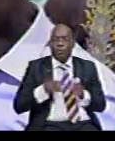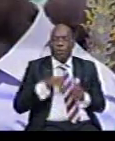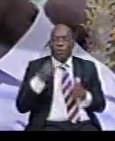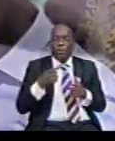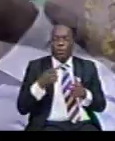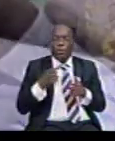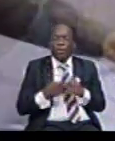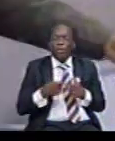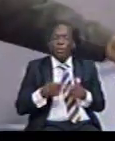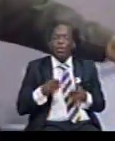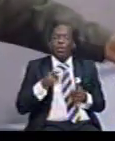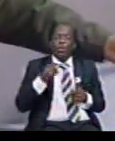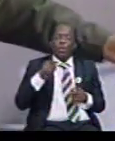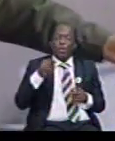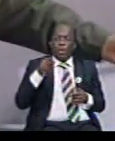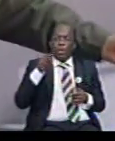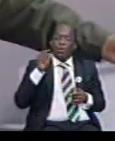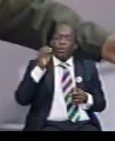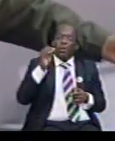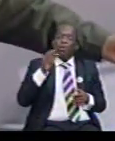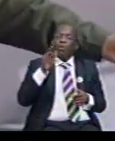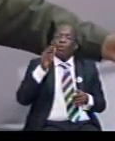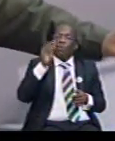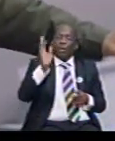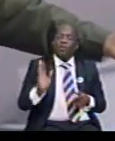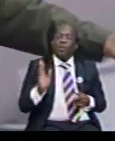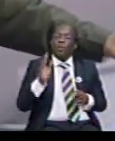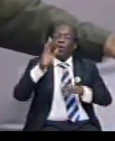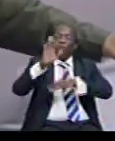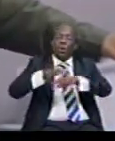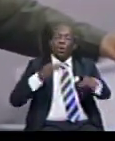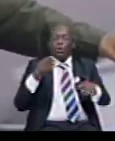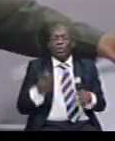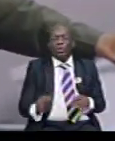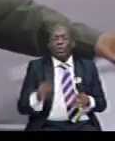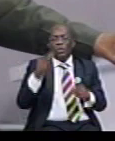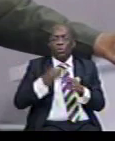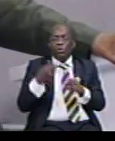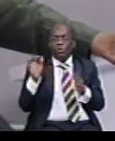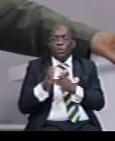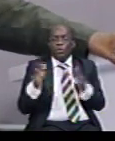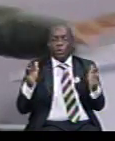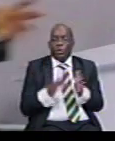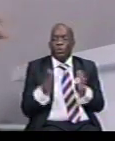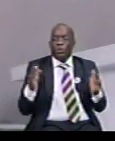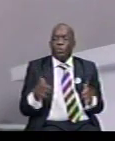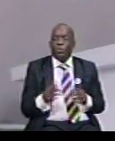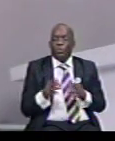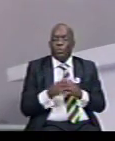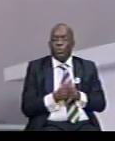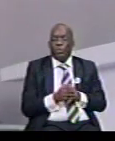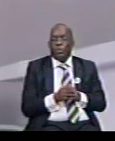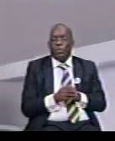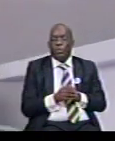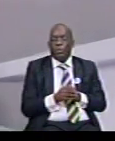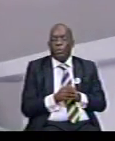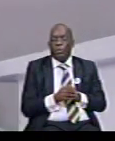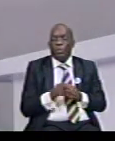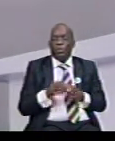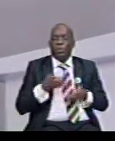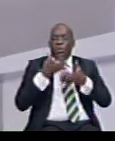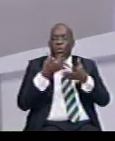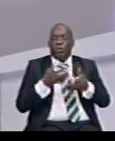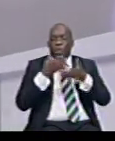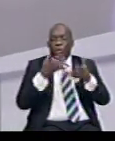of Jesus. I was still praying. We had not come to the final amen. And then I had shout, shout, shout. And as